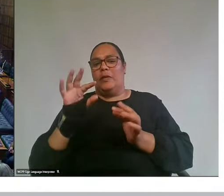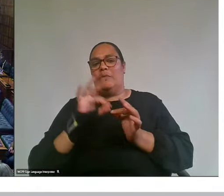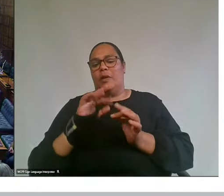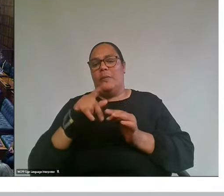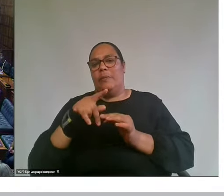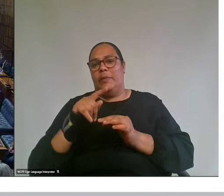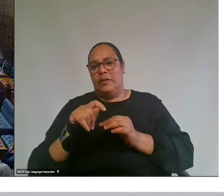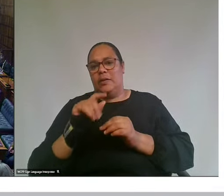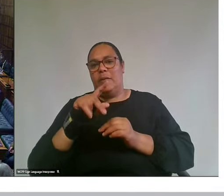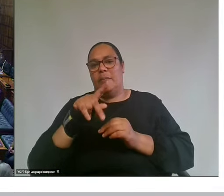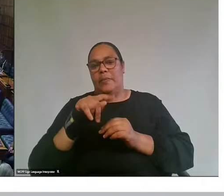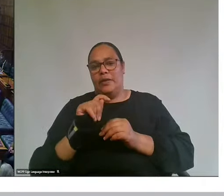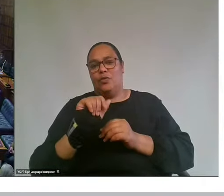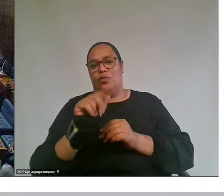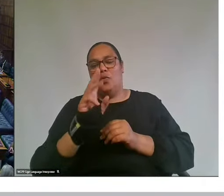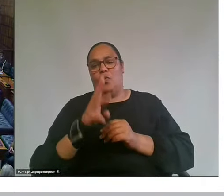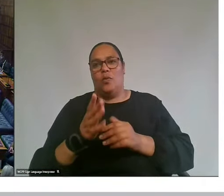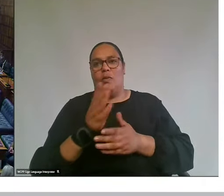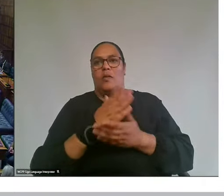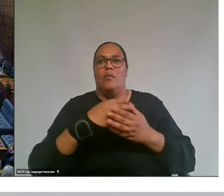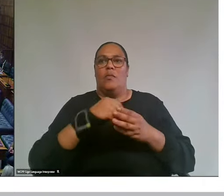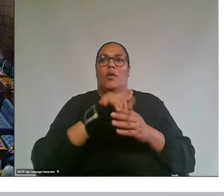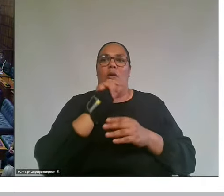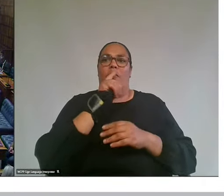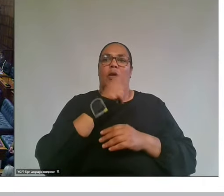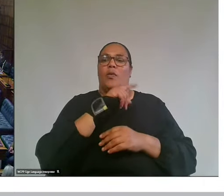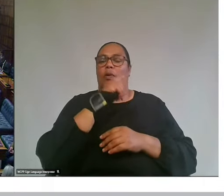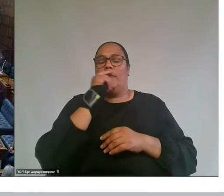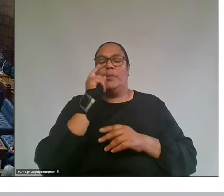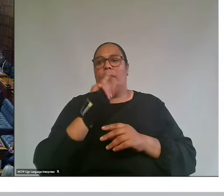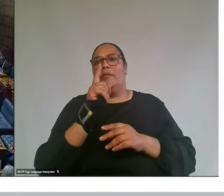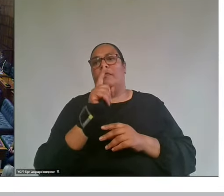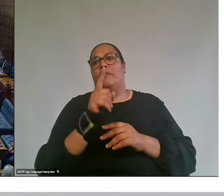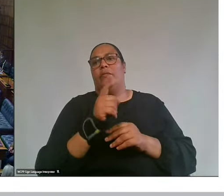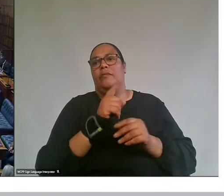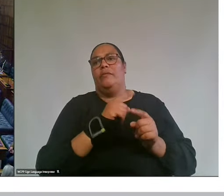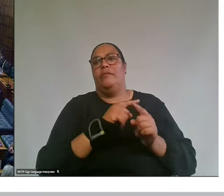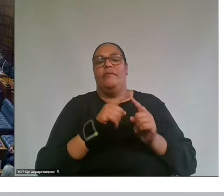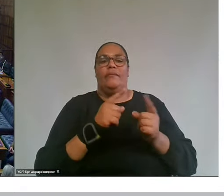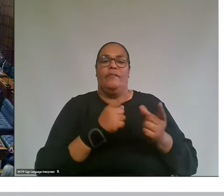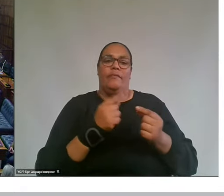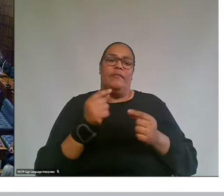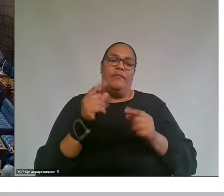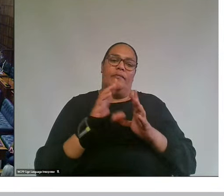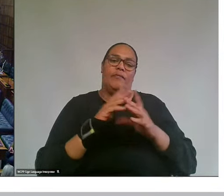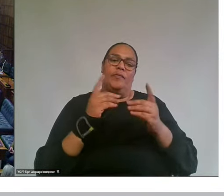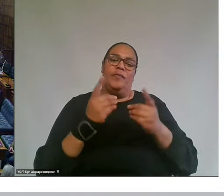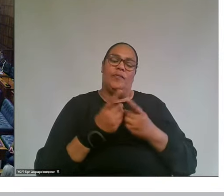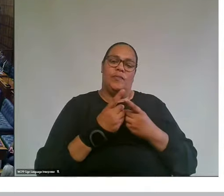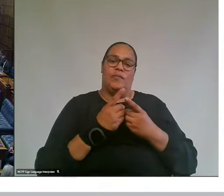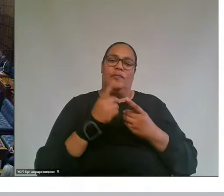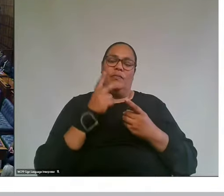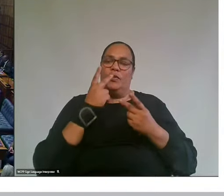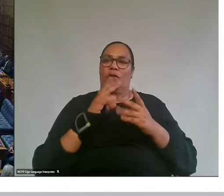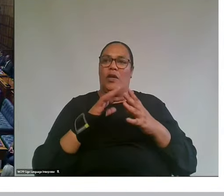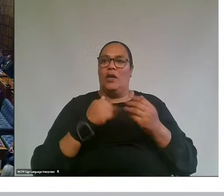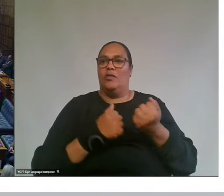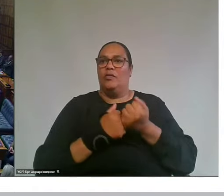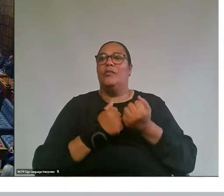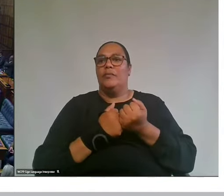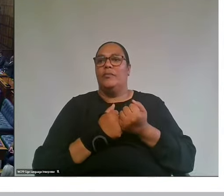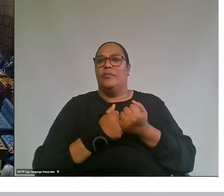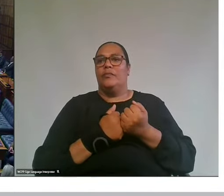PT PT is is going to be part of what we call a a smme forum that is going to be all the Departments and looking at how we support those